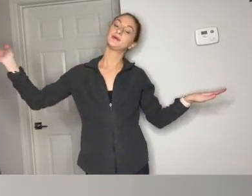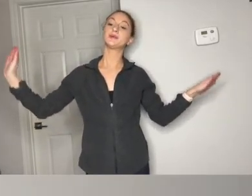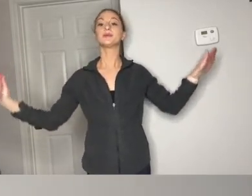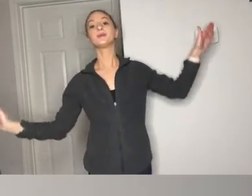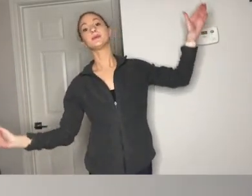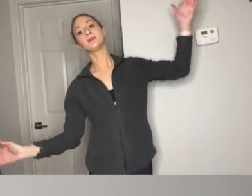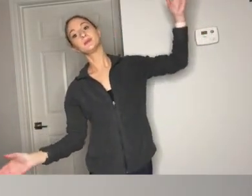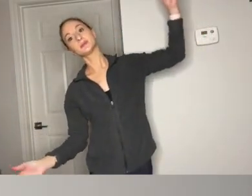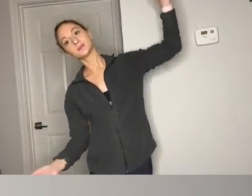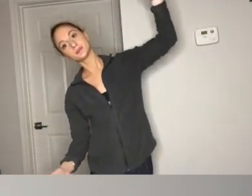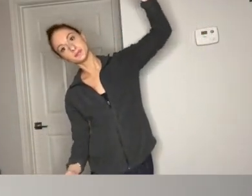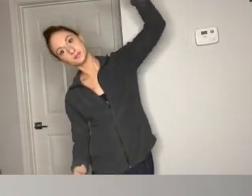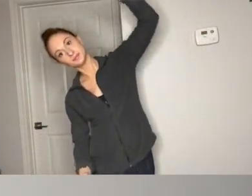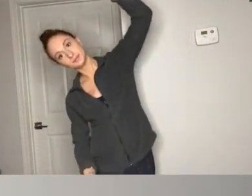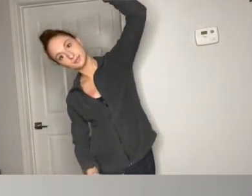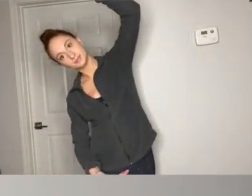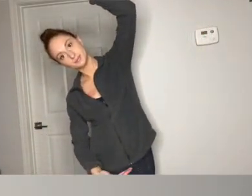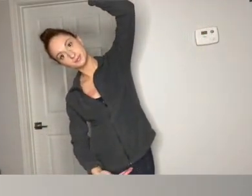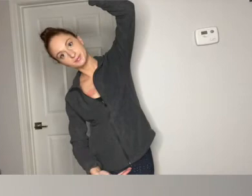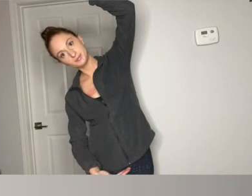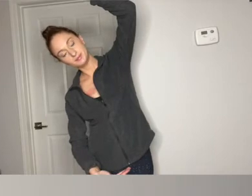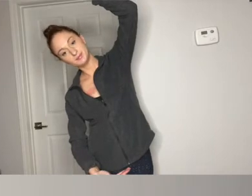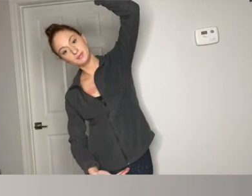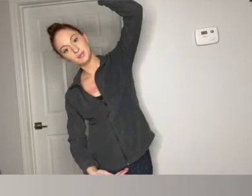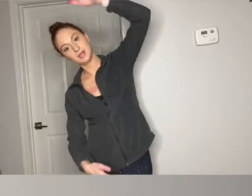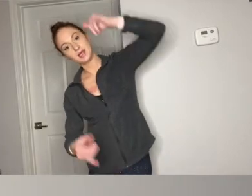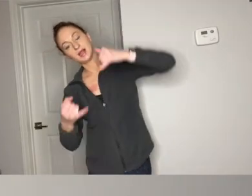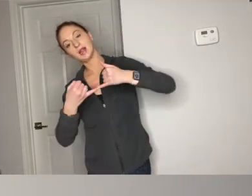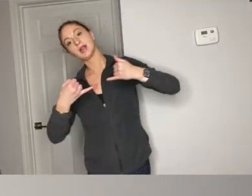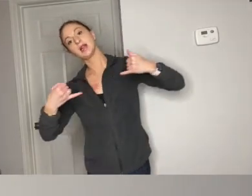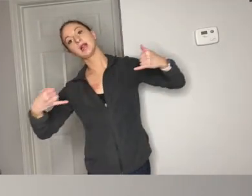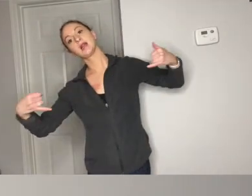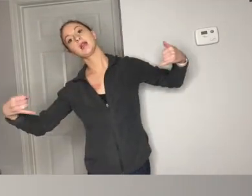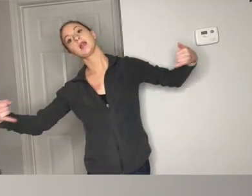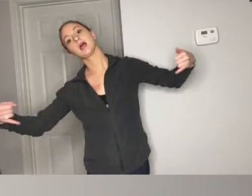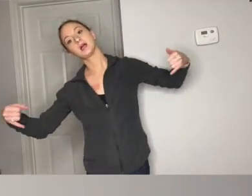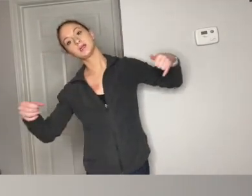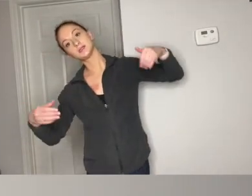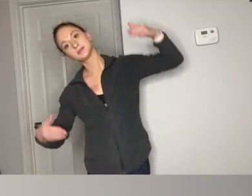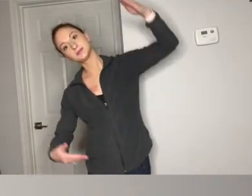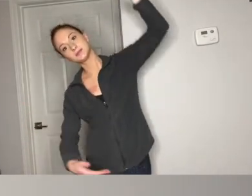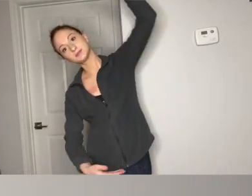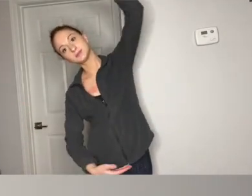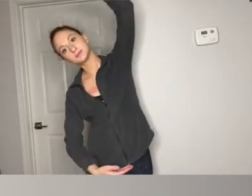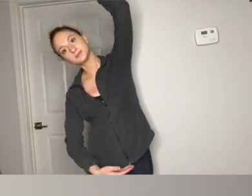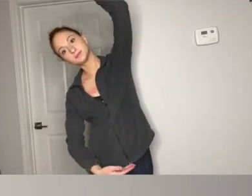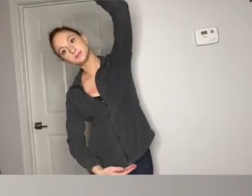And reach over to the right. Same arm position. Toes are pointed, legs are straight and long.